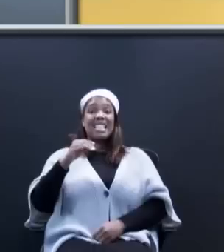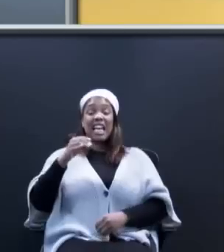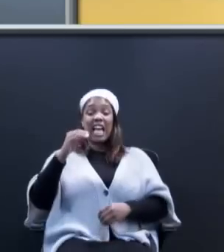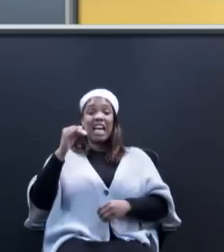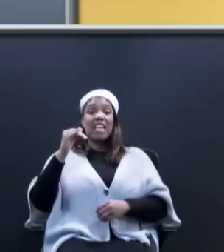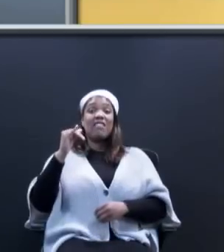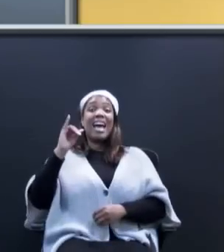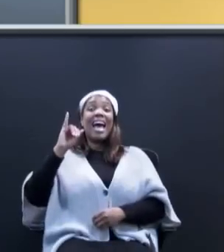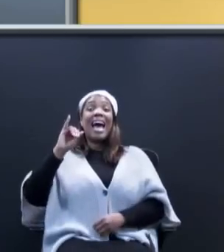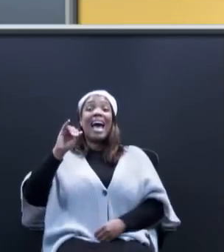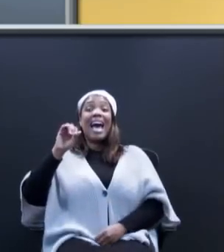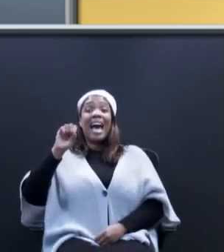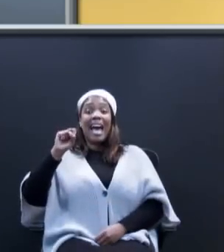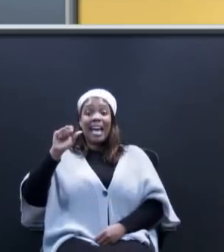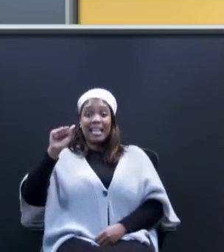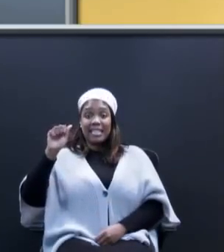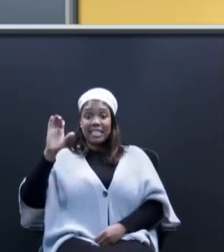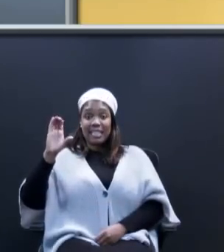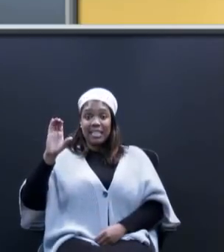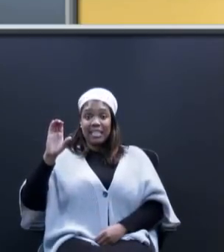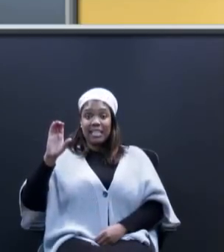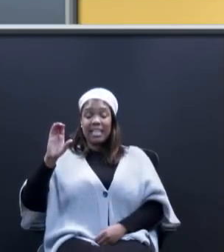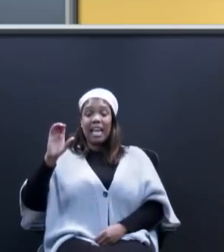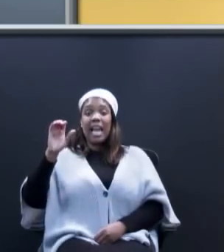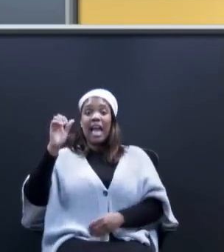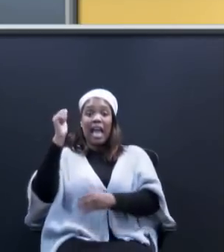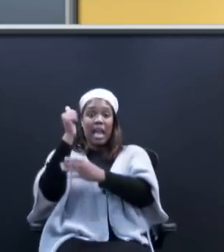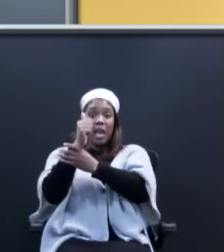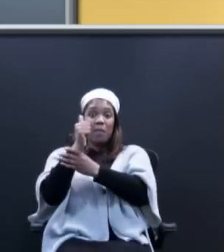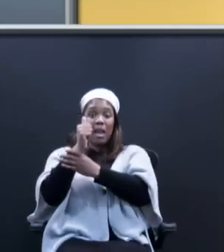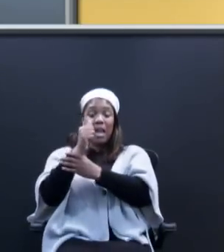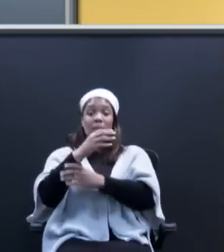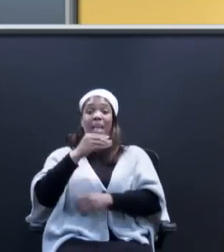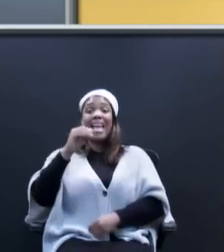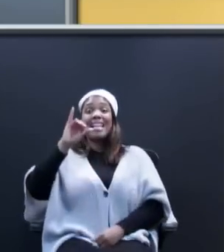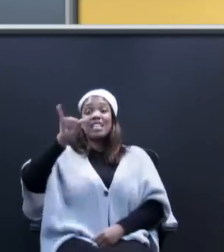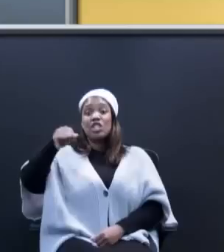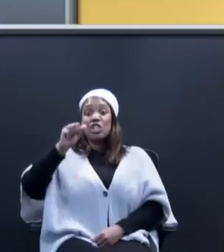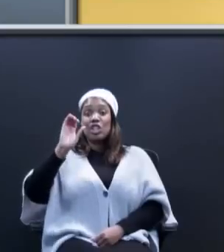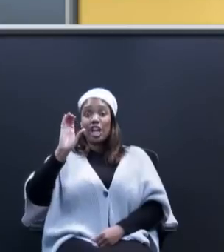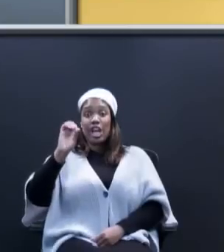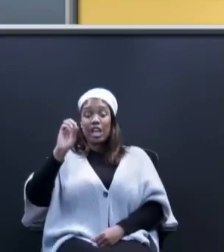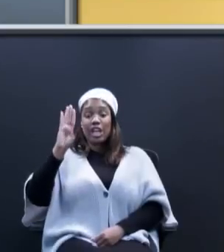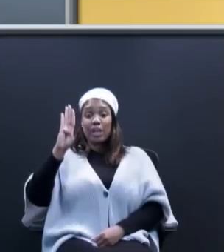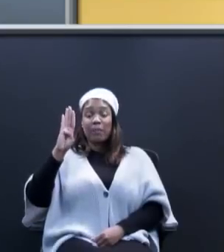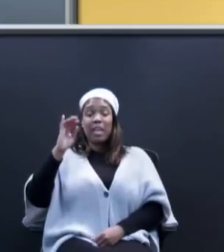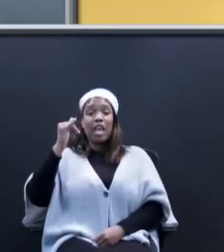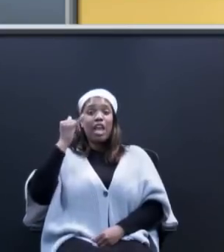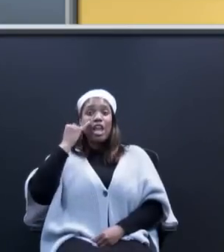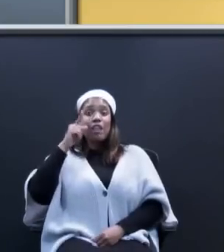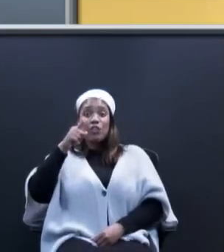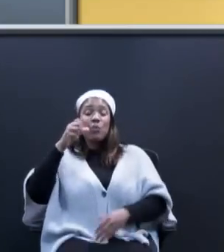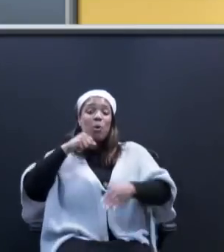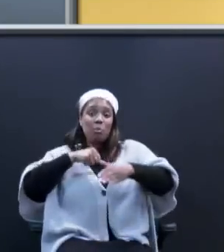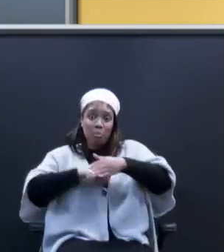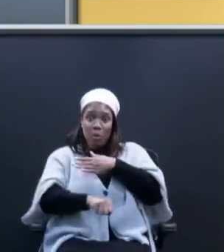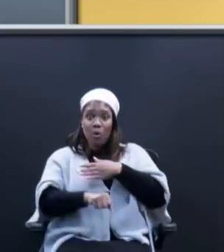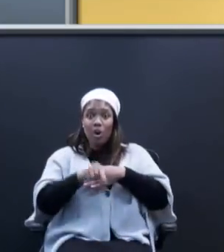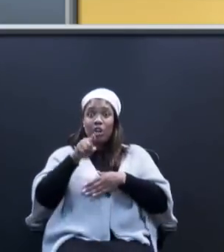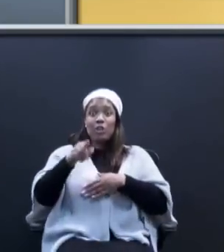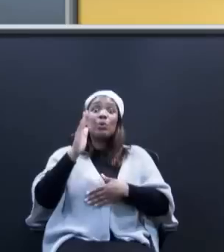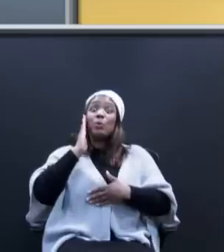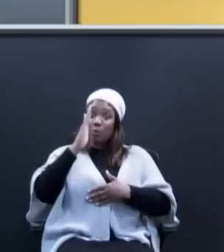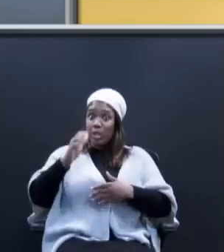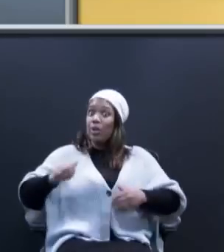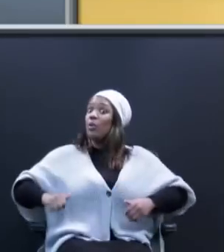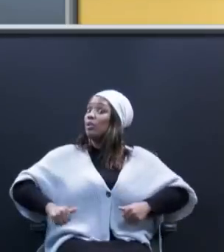the living and not the dead. So if you was born, you're going to live forever. That's some scary stuff, ain't it? Now let's go to